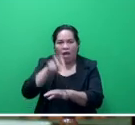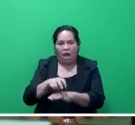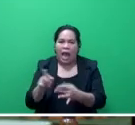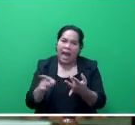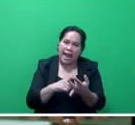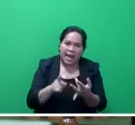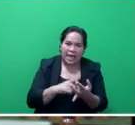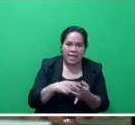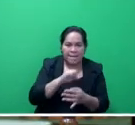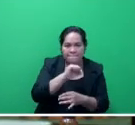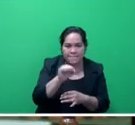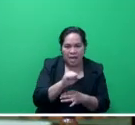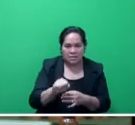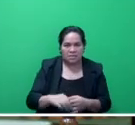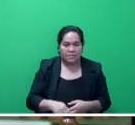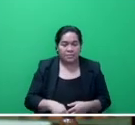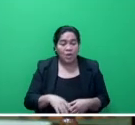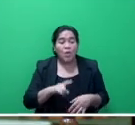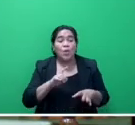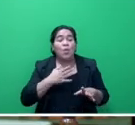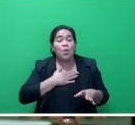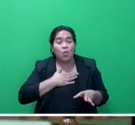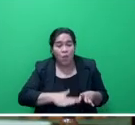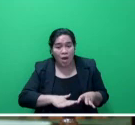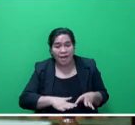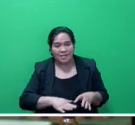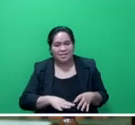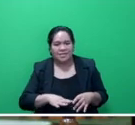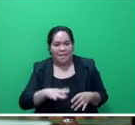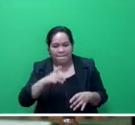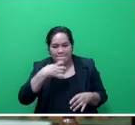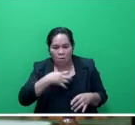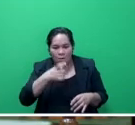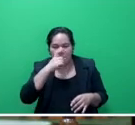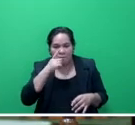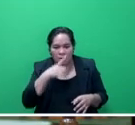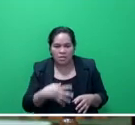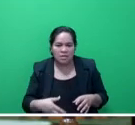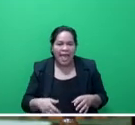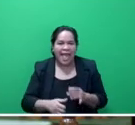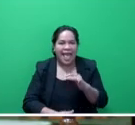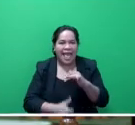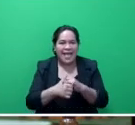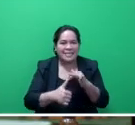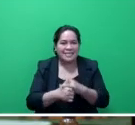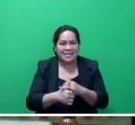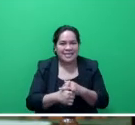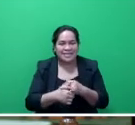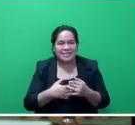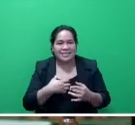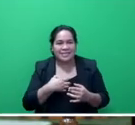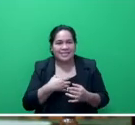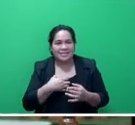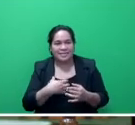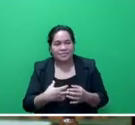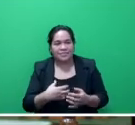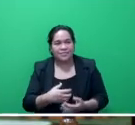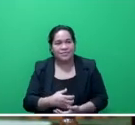footprint, to get more people having access to affordable transportation, the garment factory lady who works in